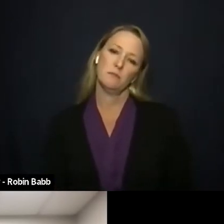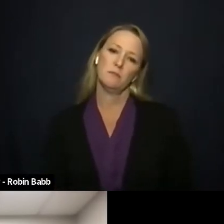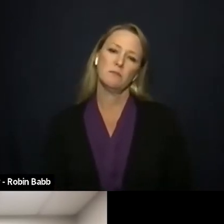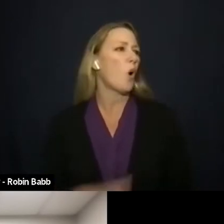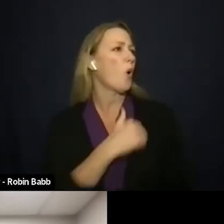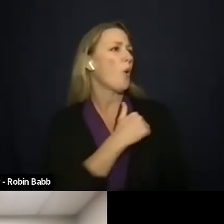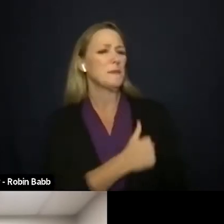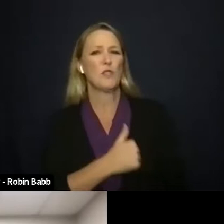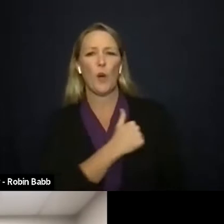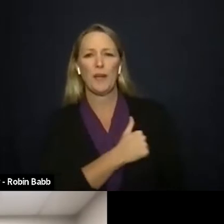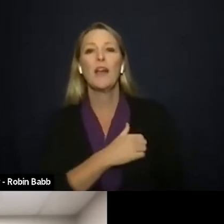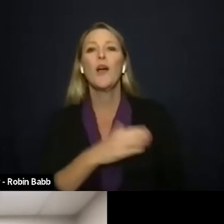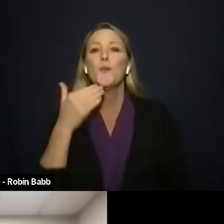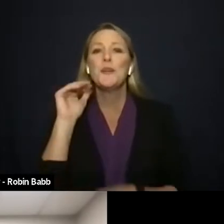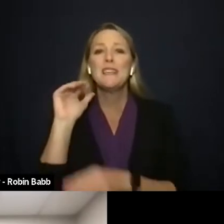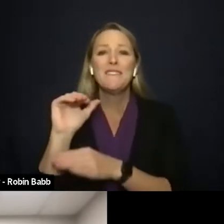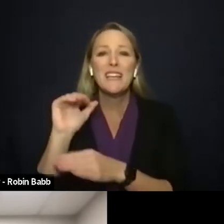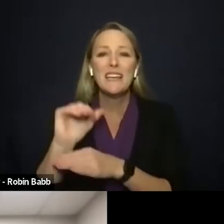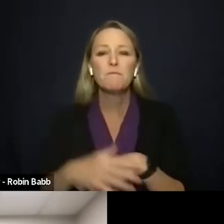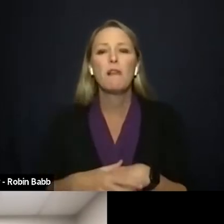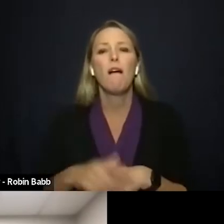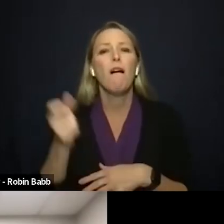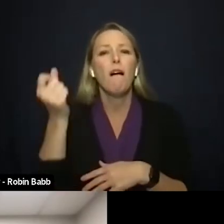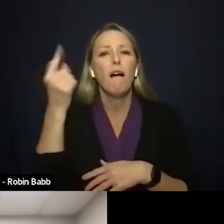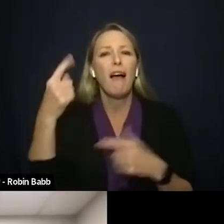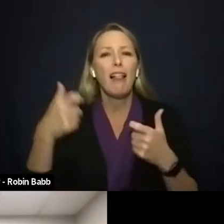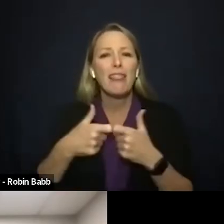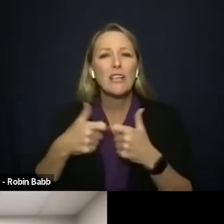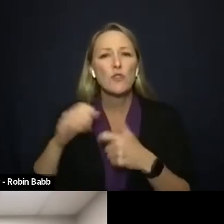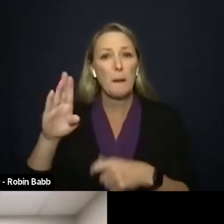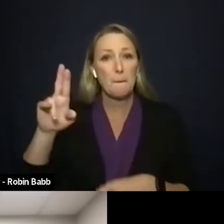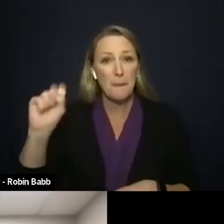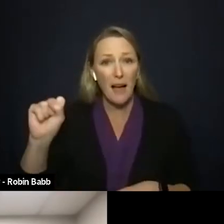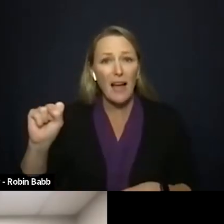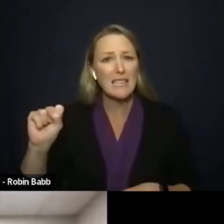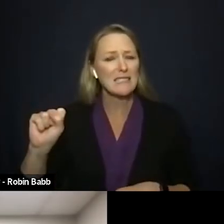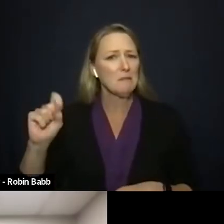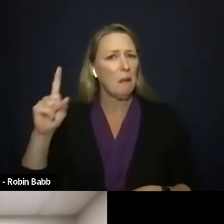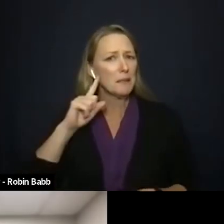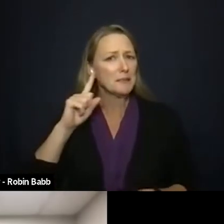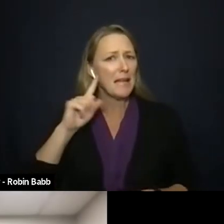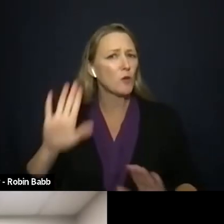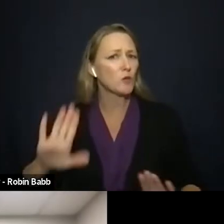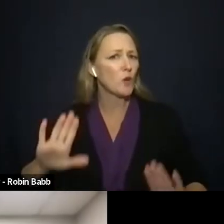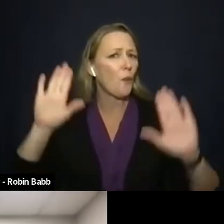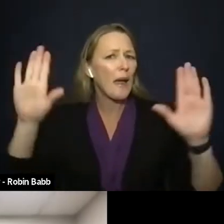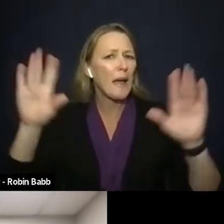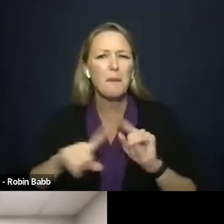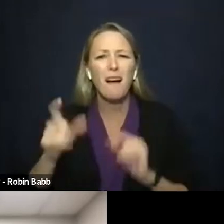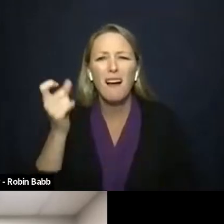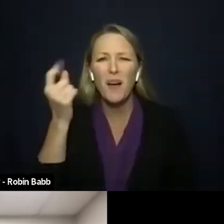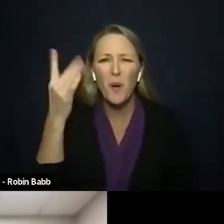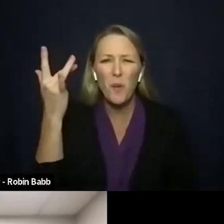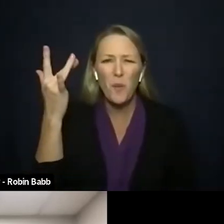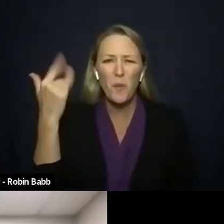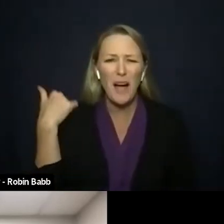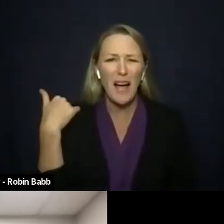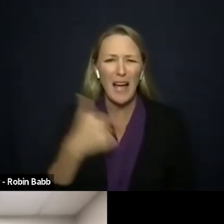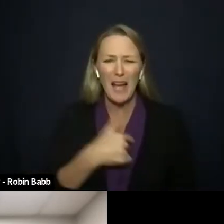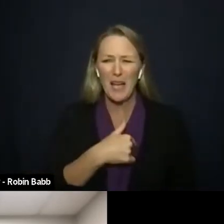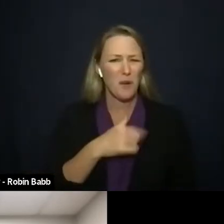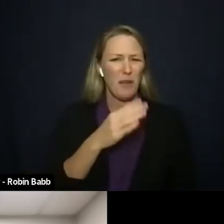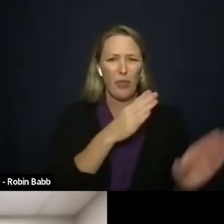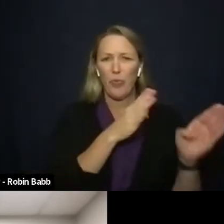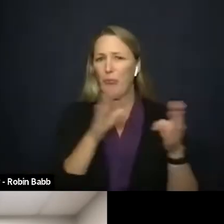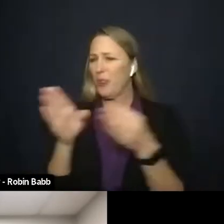sorry here we go good evening while electric buses have a great ring to it why are we going down that path we could